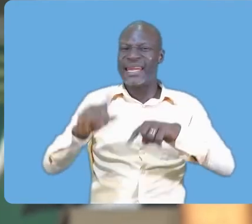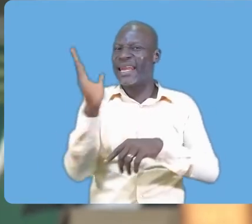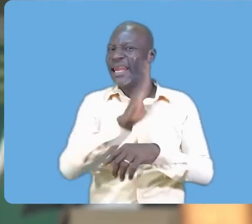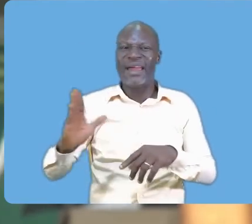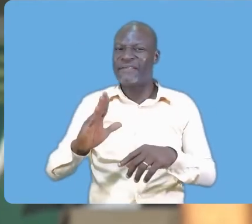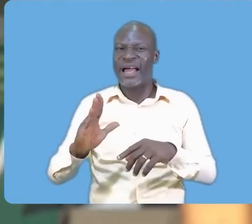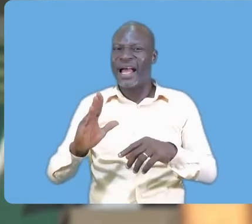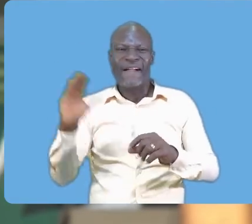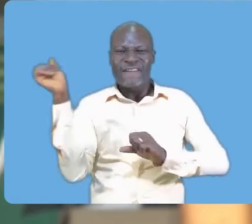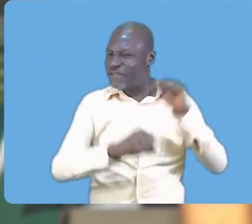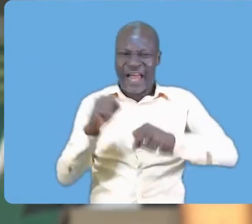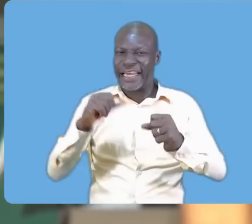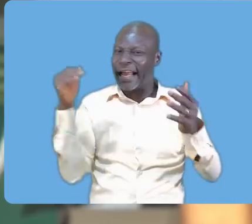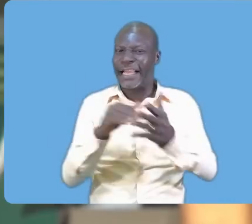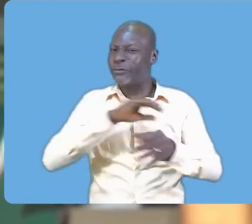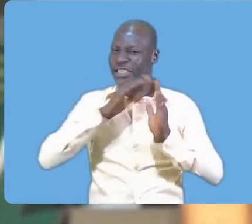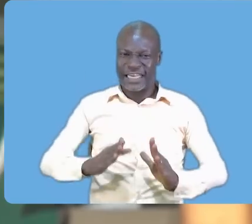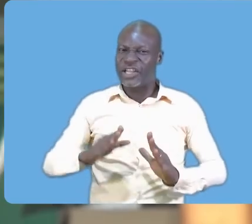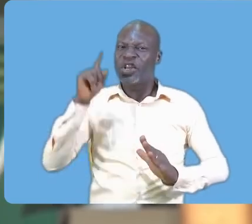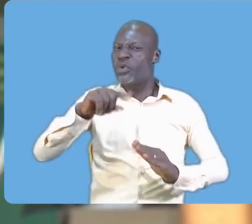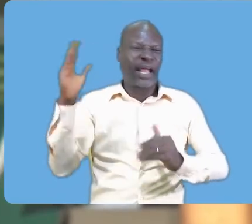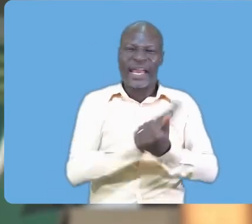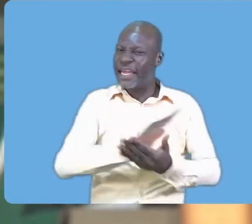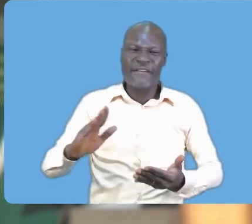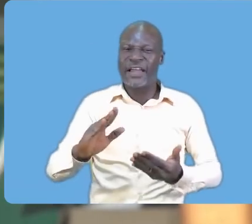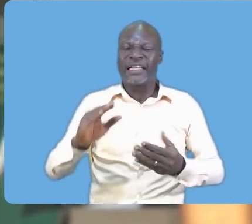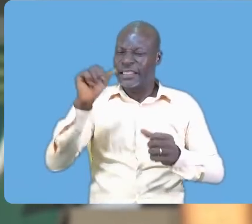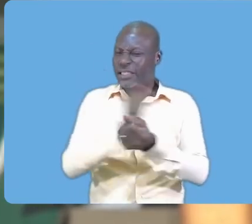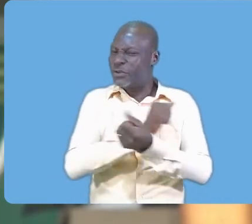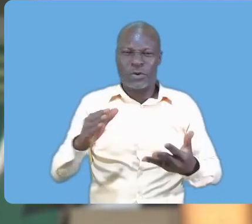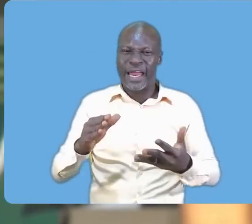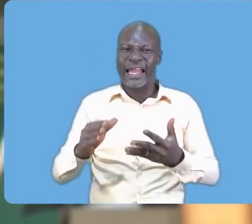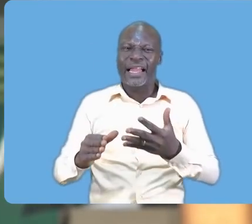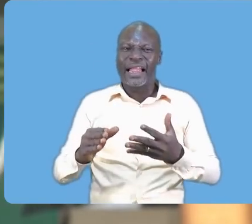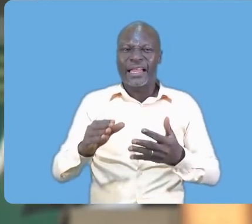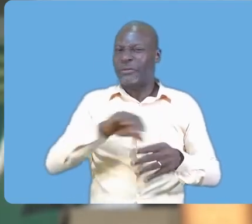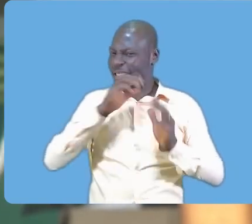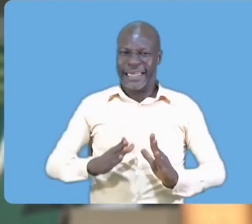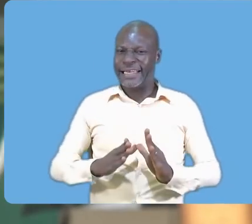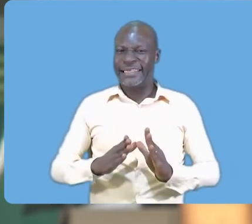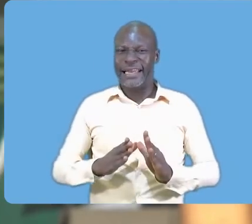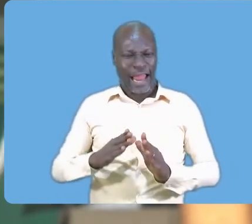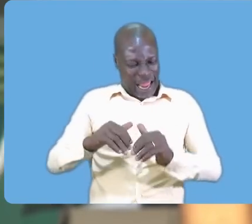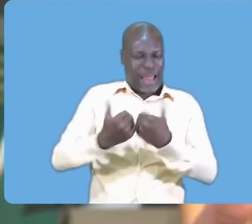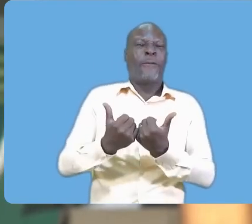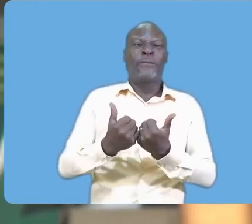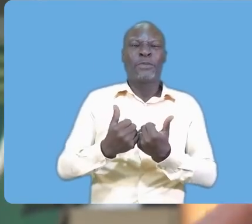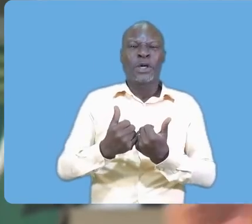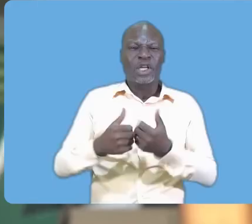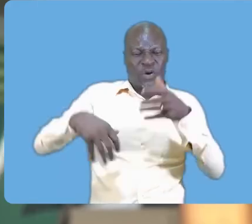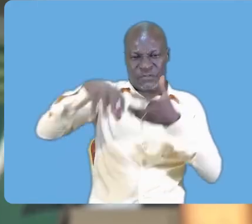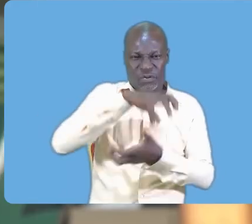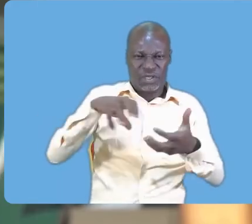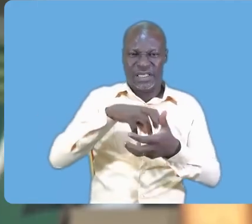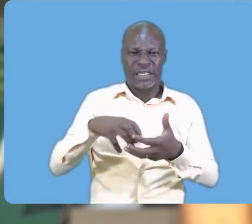collapse Christianity. You don't even have an idea of Christianity. I dear friend Kusum wouldn't could yet. And nada any occultic